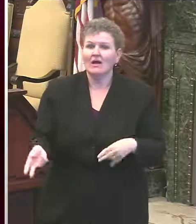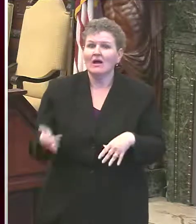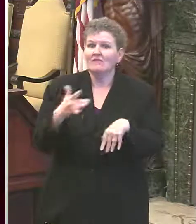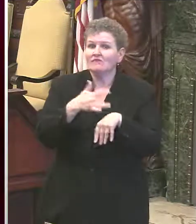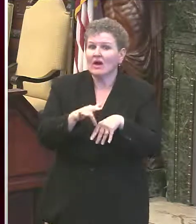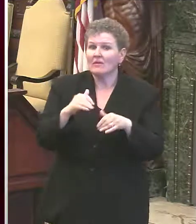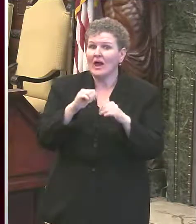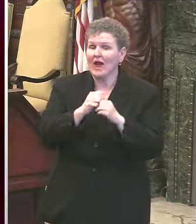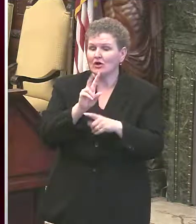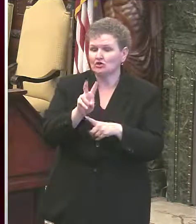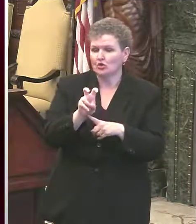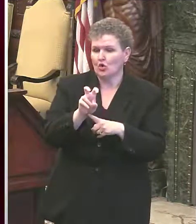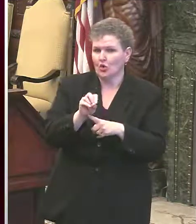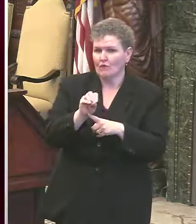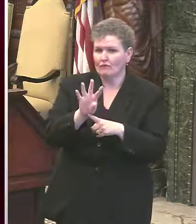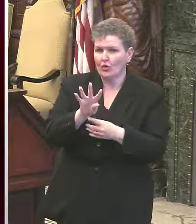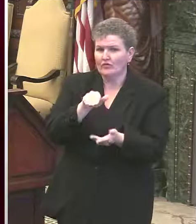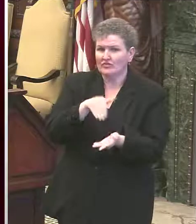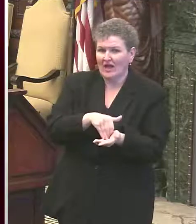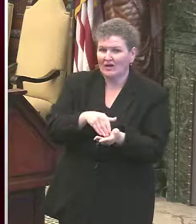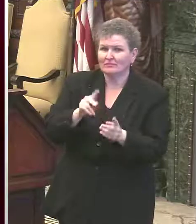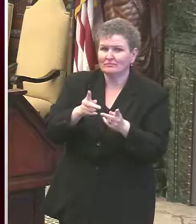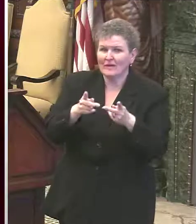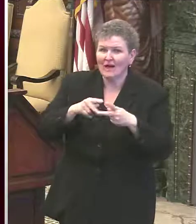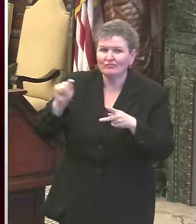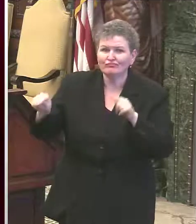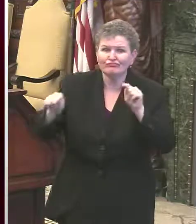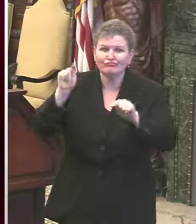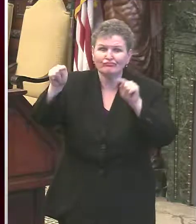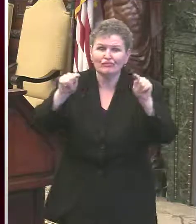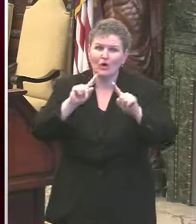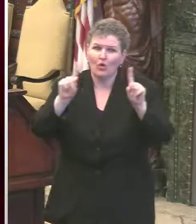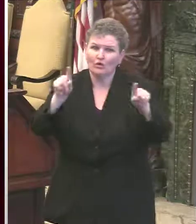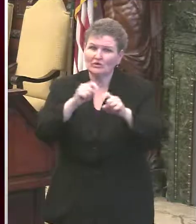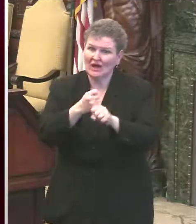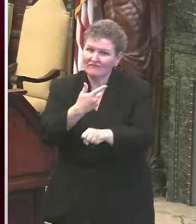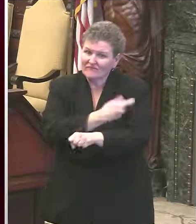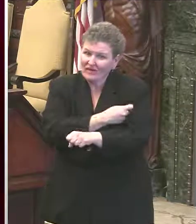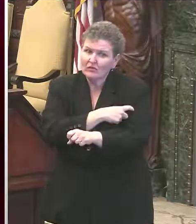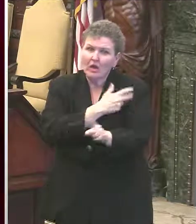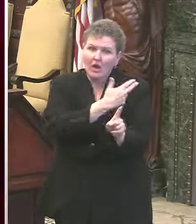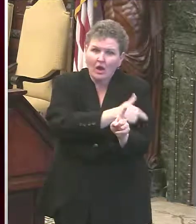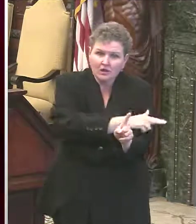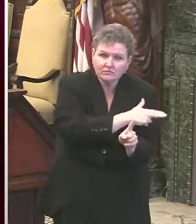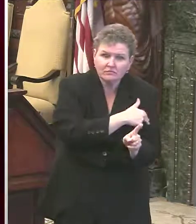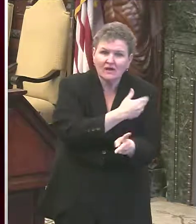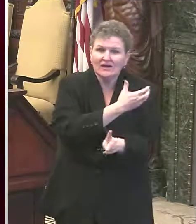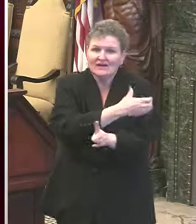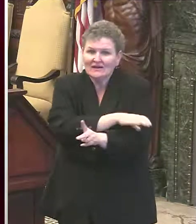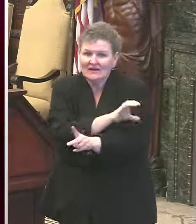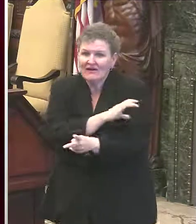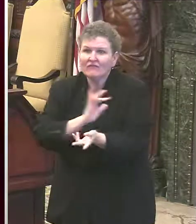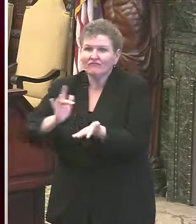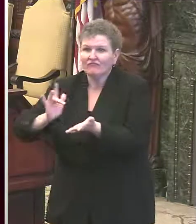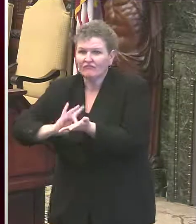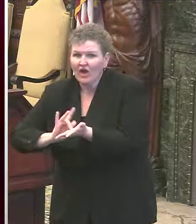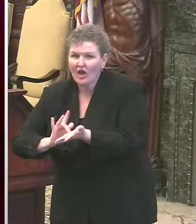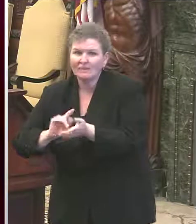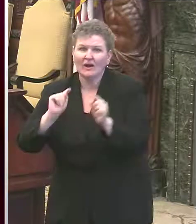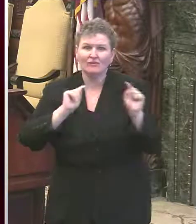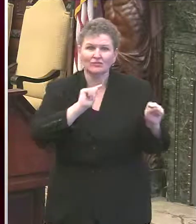204 sites that are enrolled and are receiving vaccine. That includes hospitals and clinics and pharmacies and some community